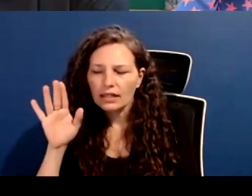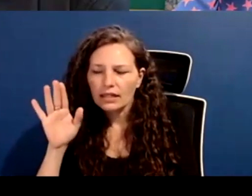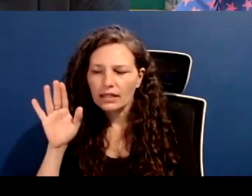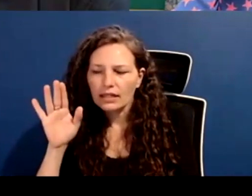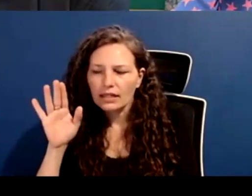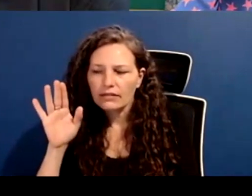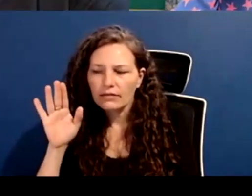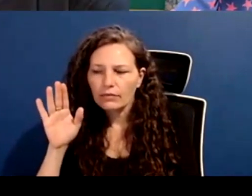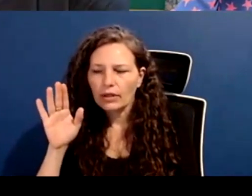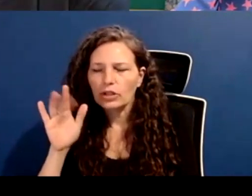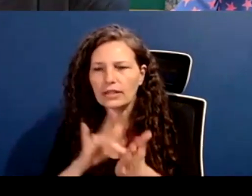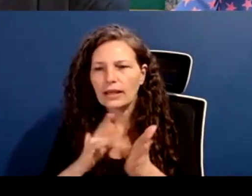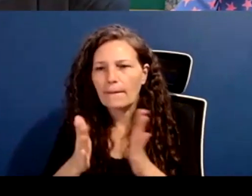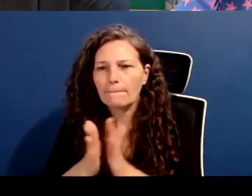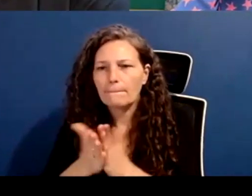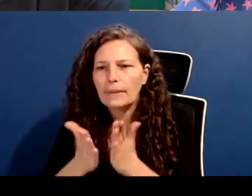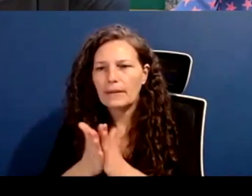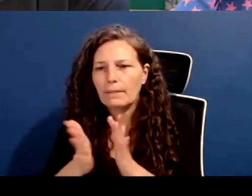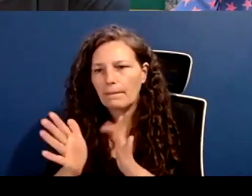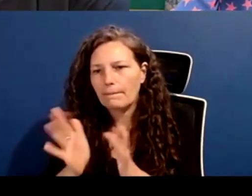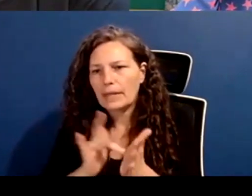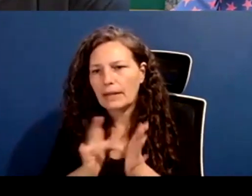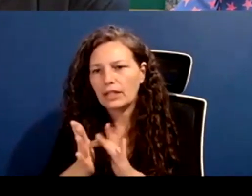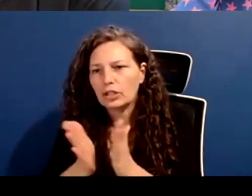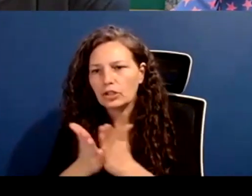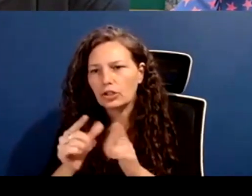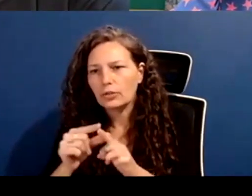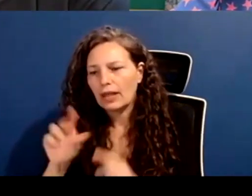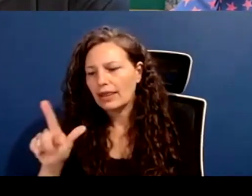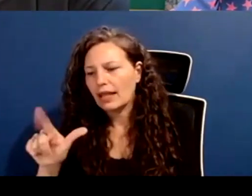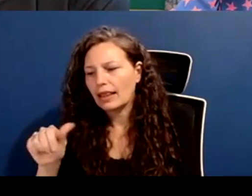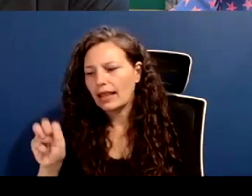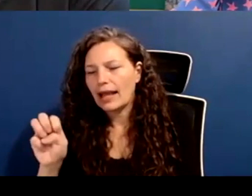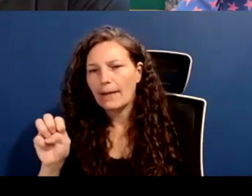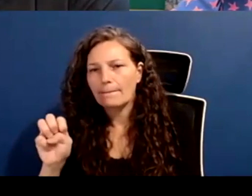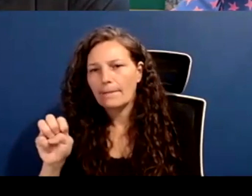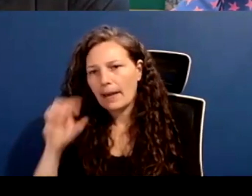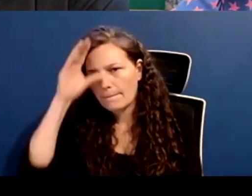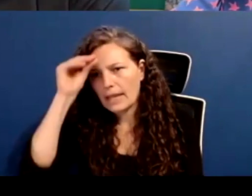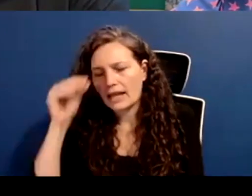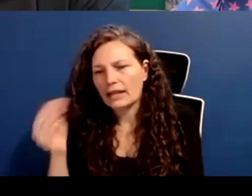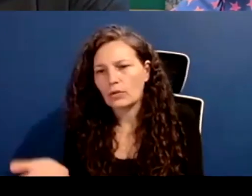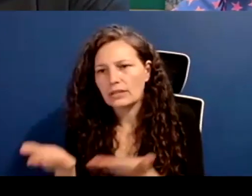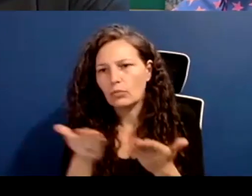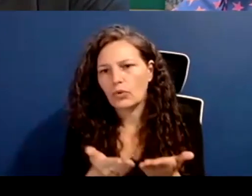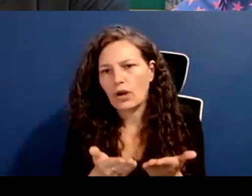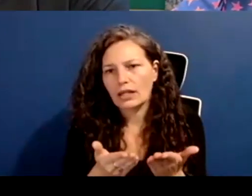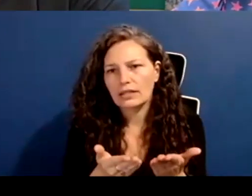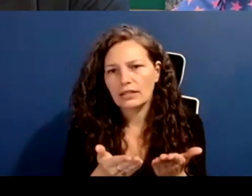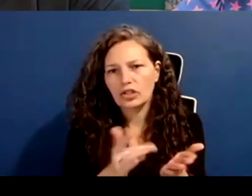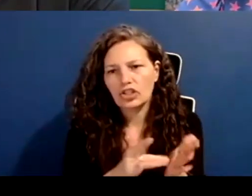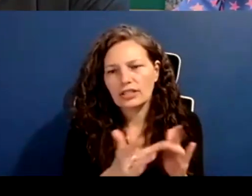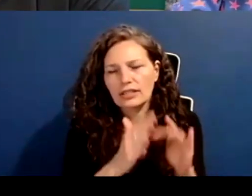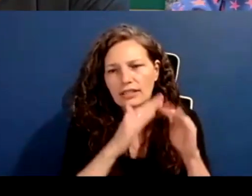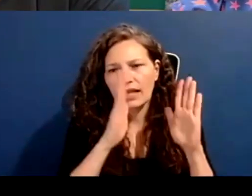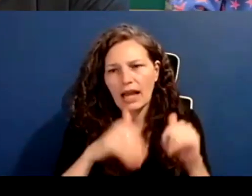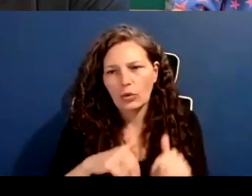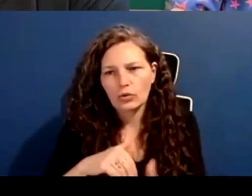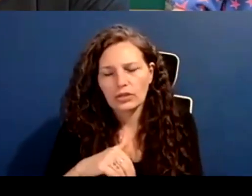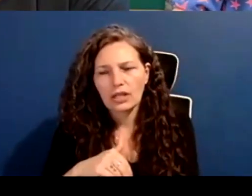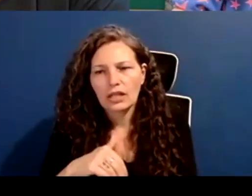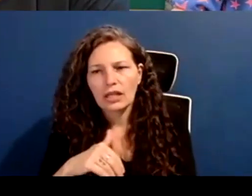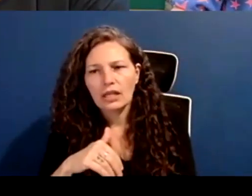was brought to Jesus in the house and the roof was torn off, right? What's troubling about the way that